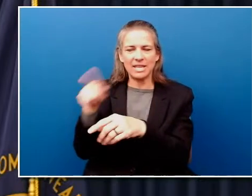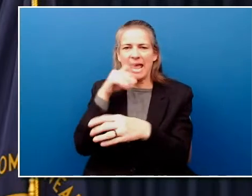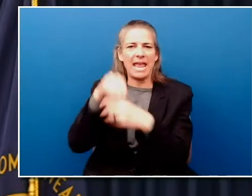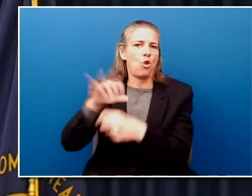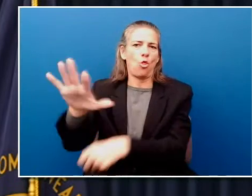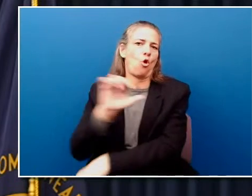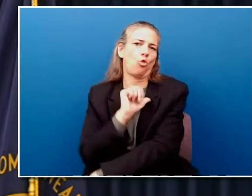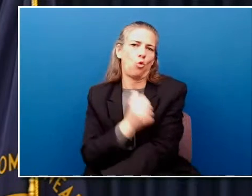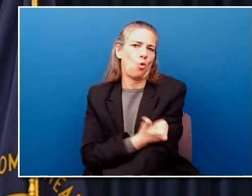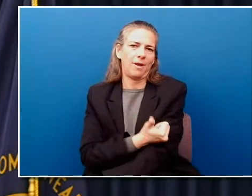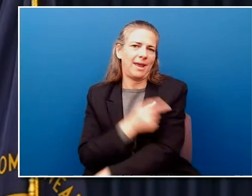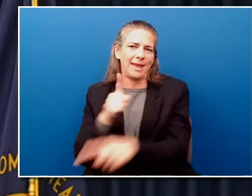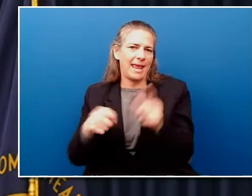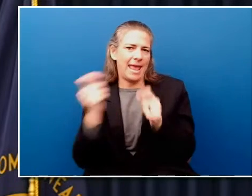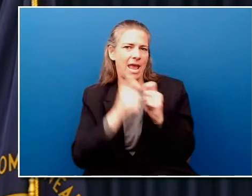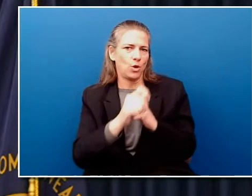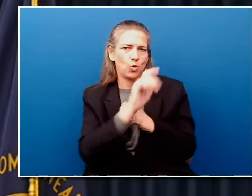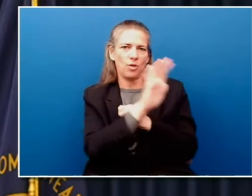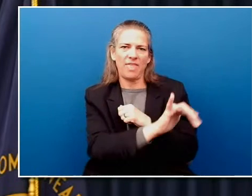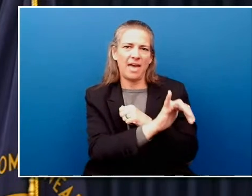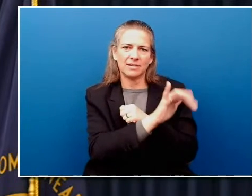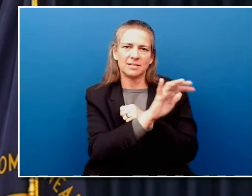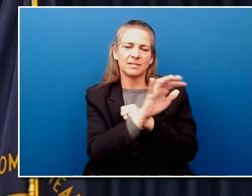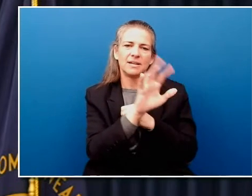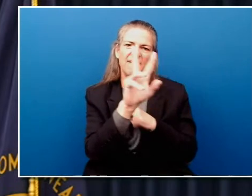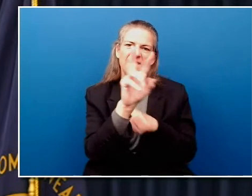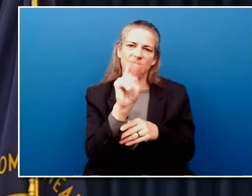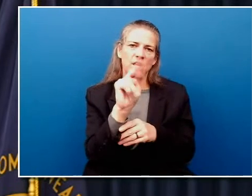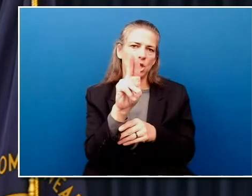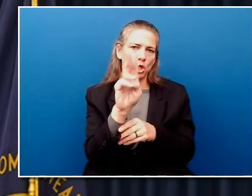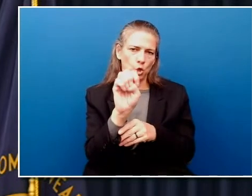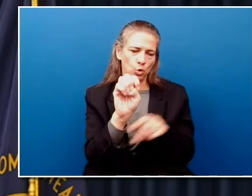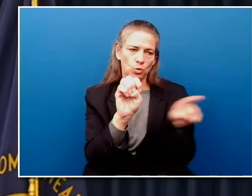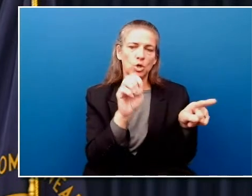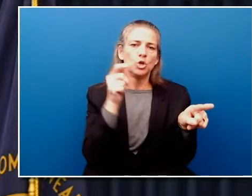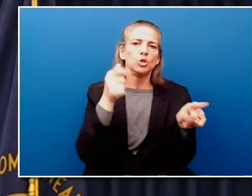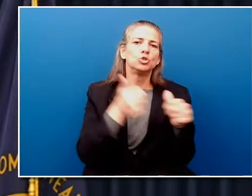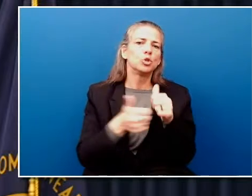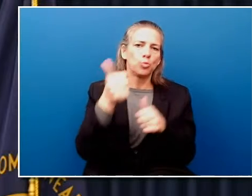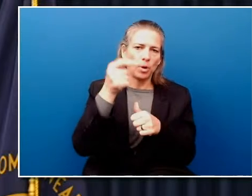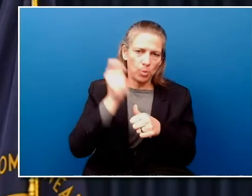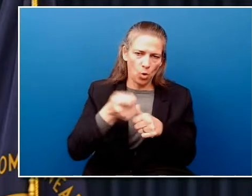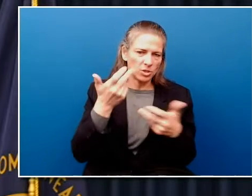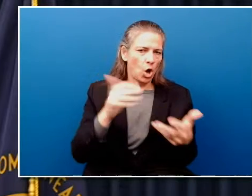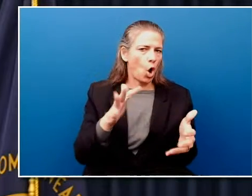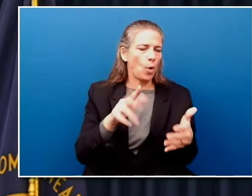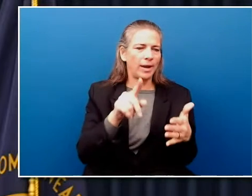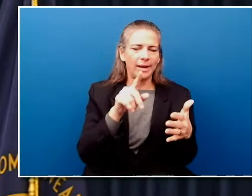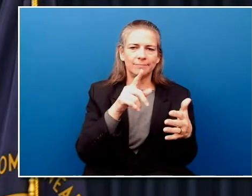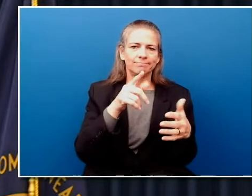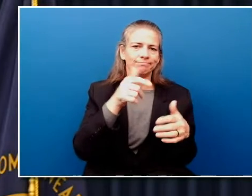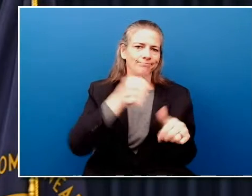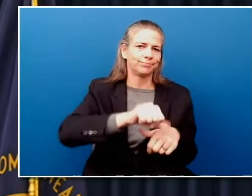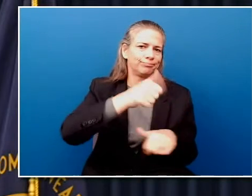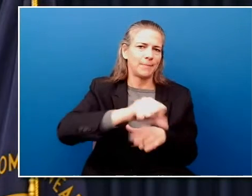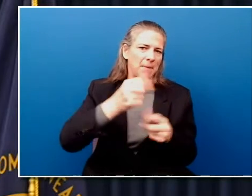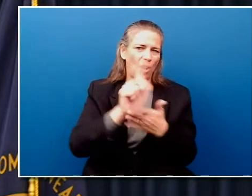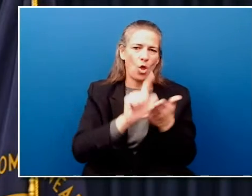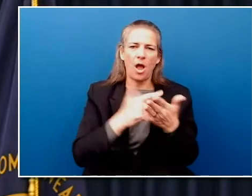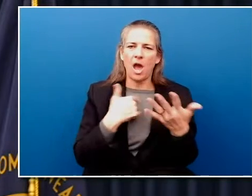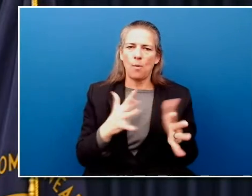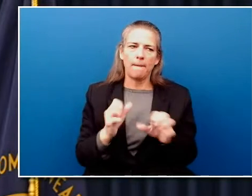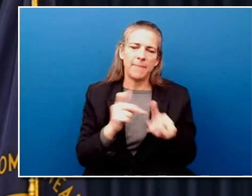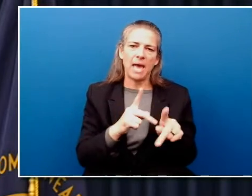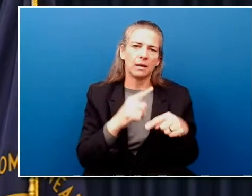handle things like venue. The Supreme Court's already struck down several laws on this. I don't think we should keep going back and back